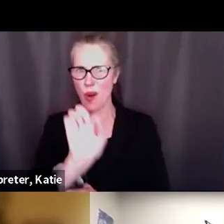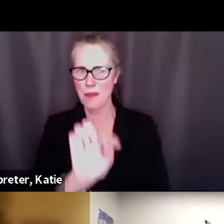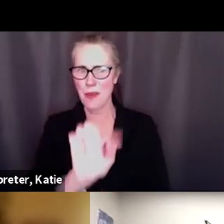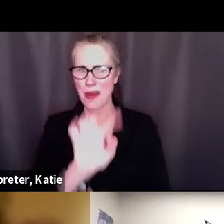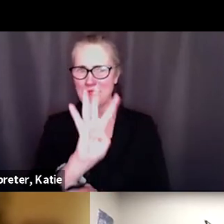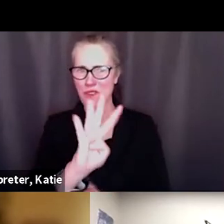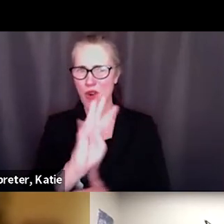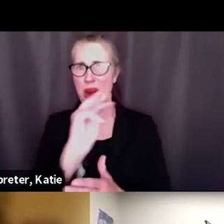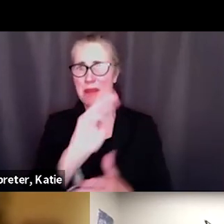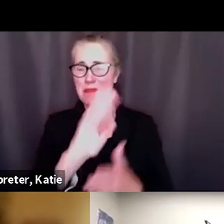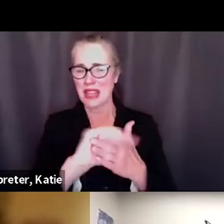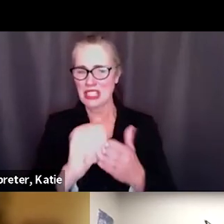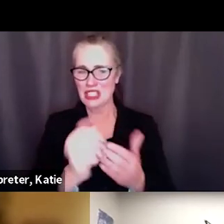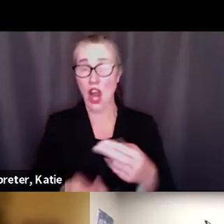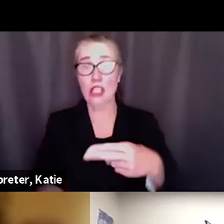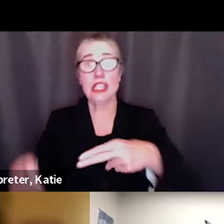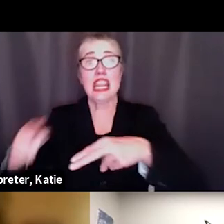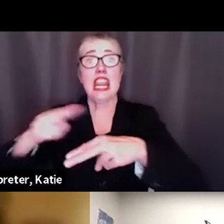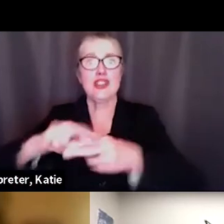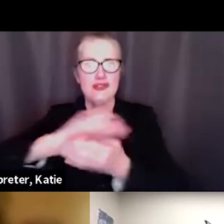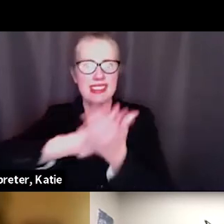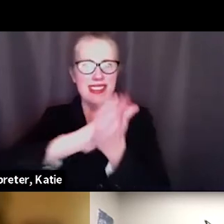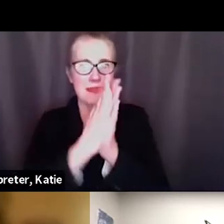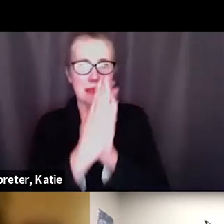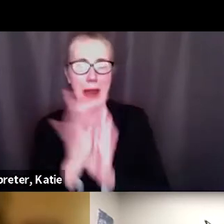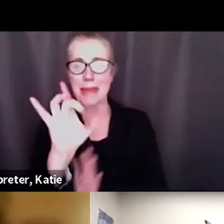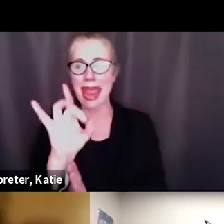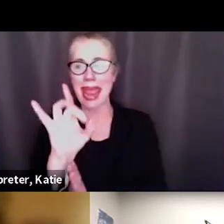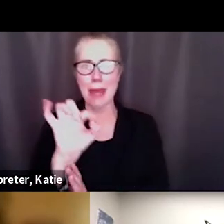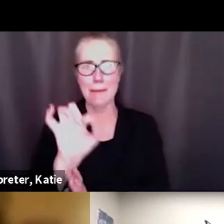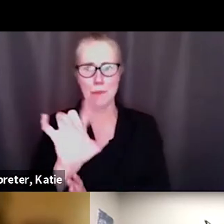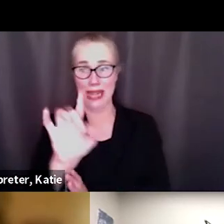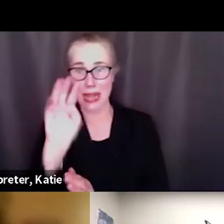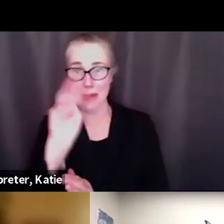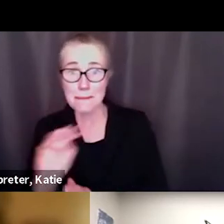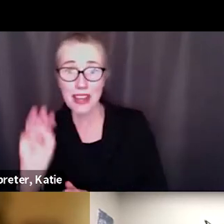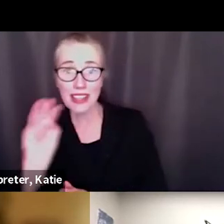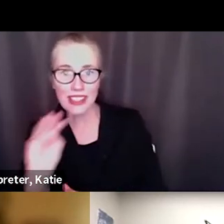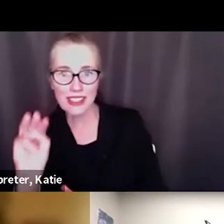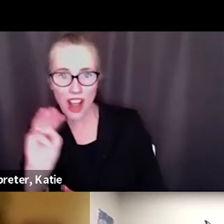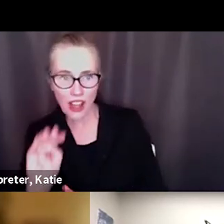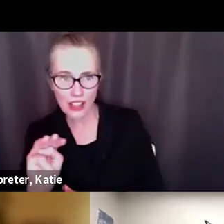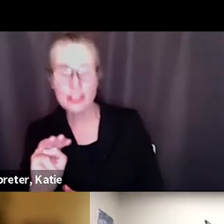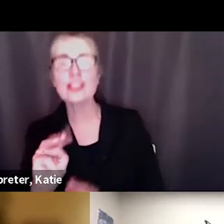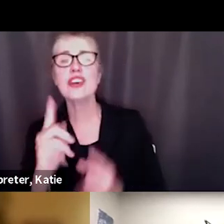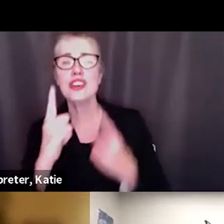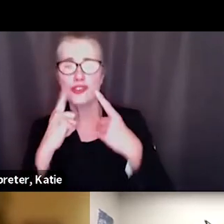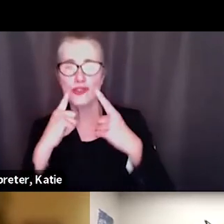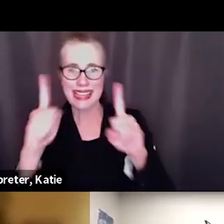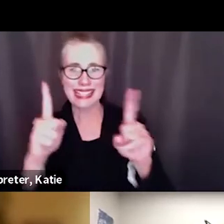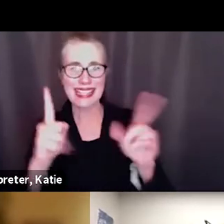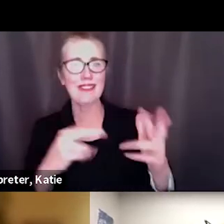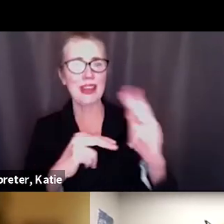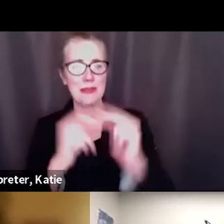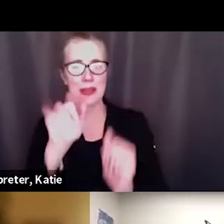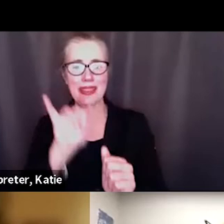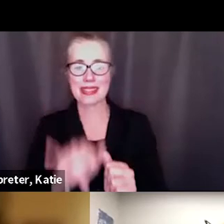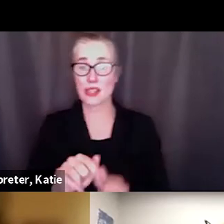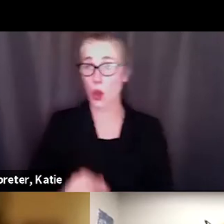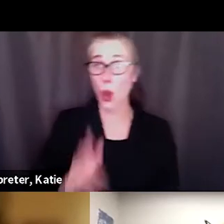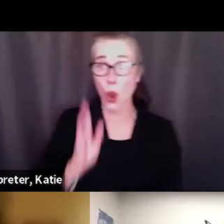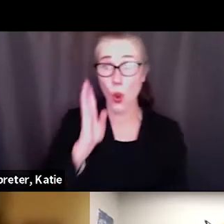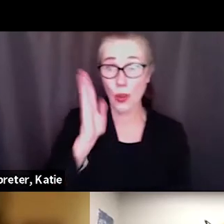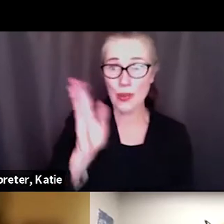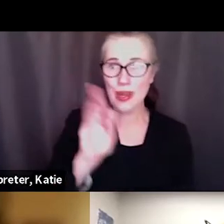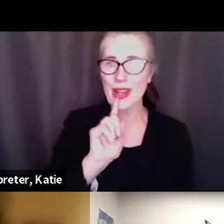dollars to bring this project to san marcos high school yes um we will it's incredibly